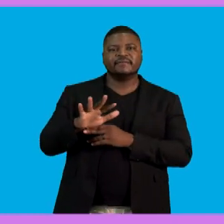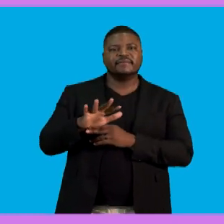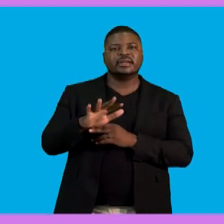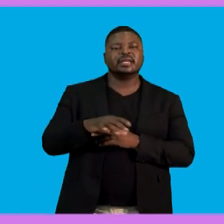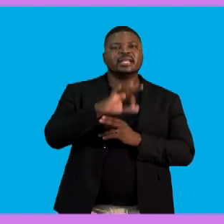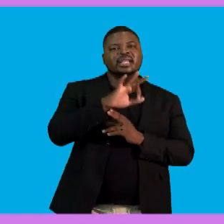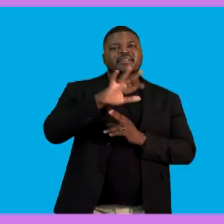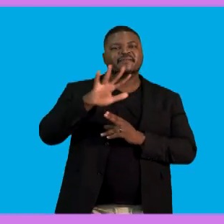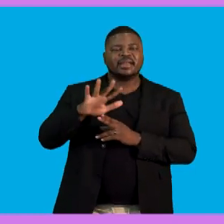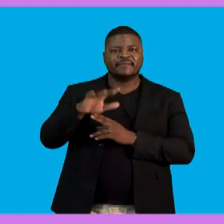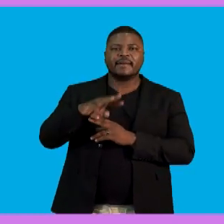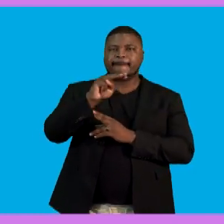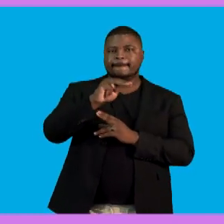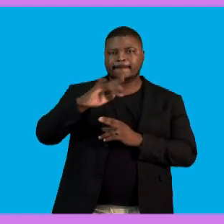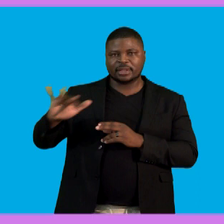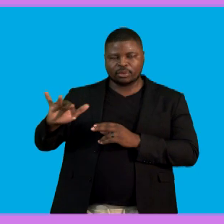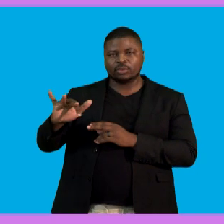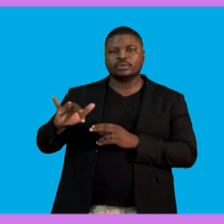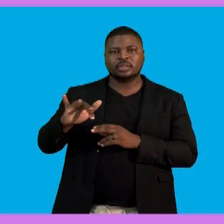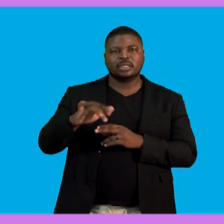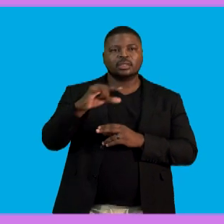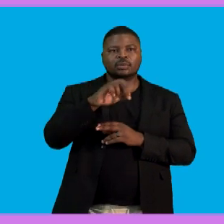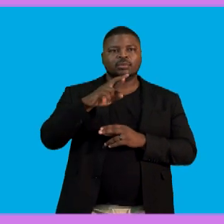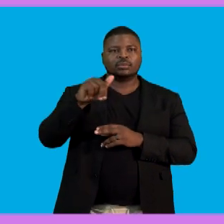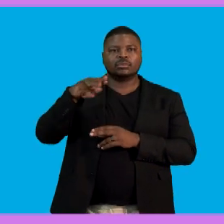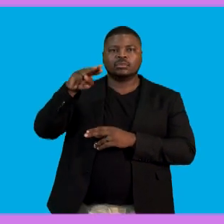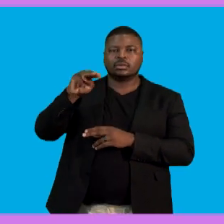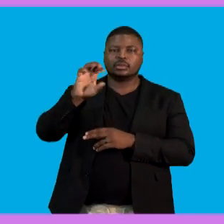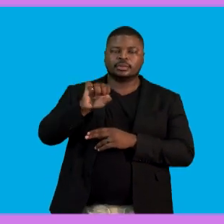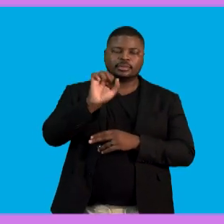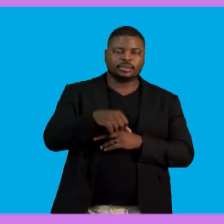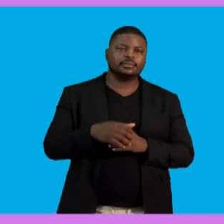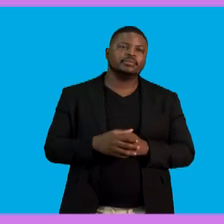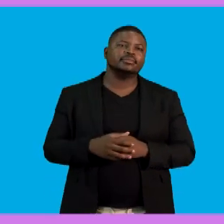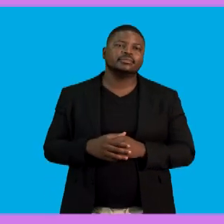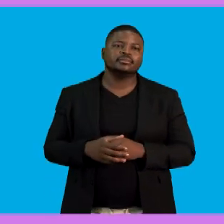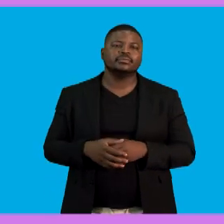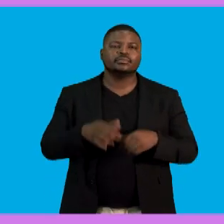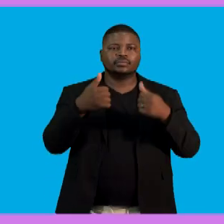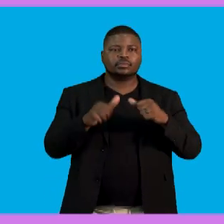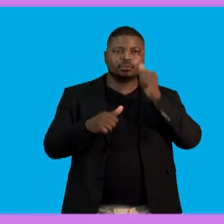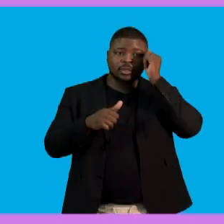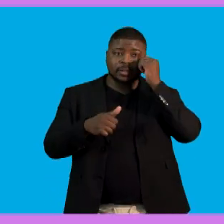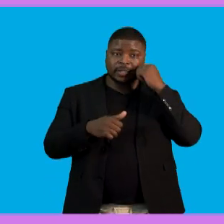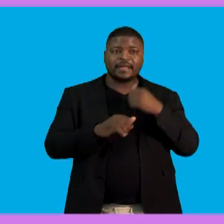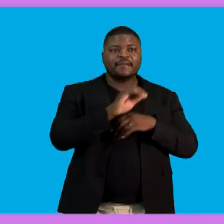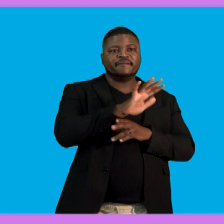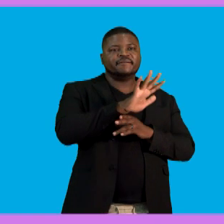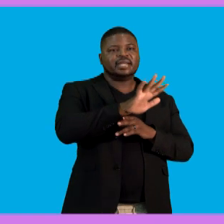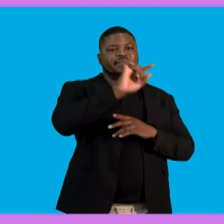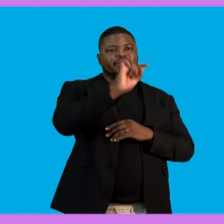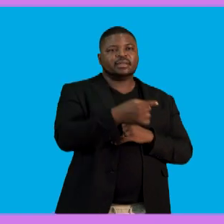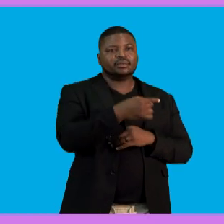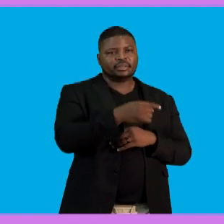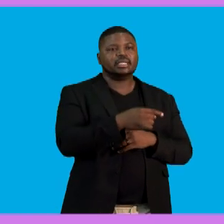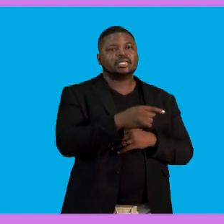35 million grams in 35 tons. Then 5,000 to